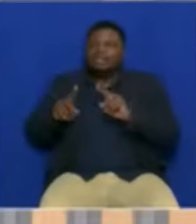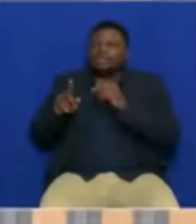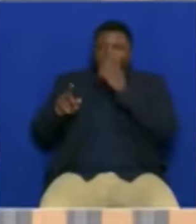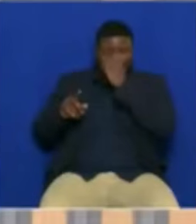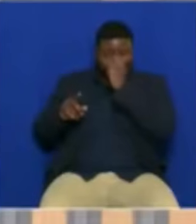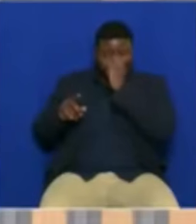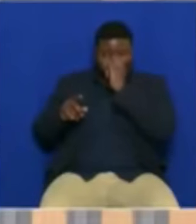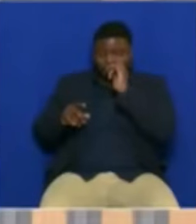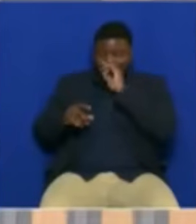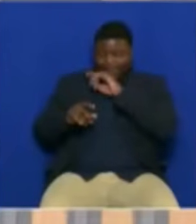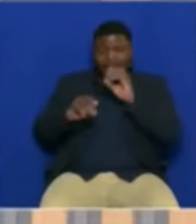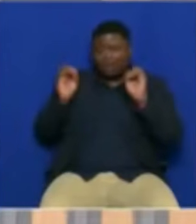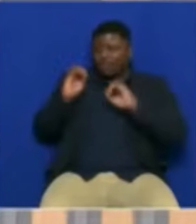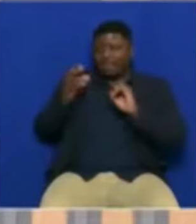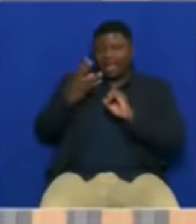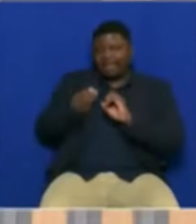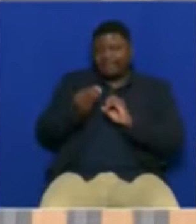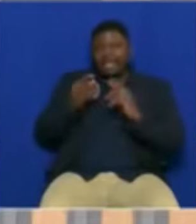so?